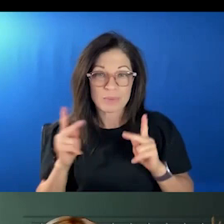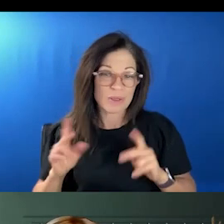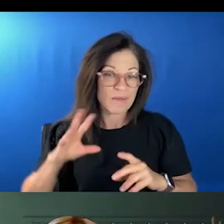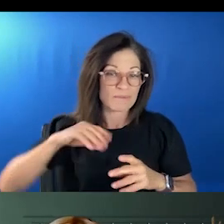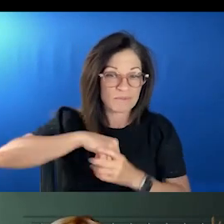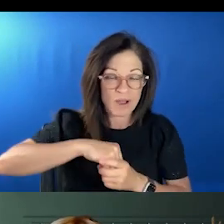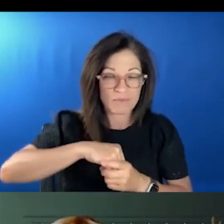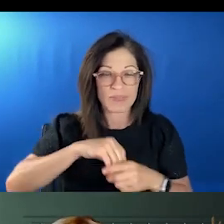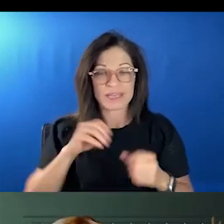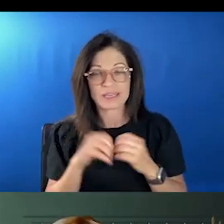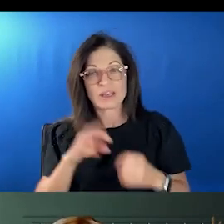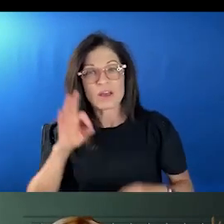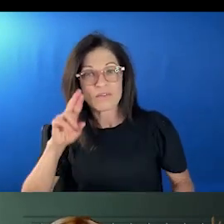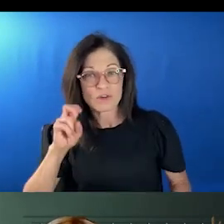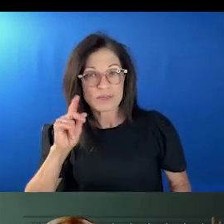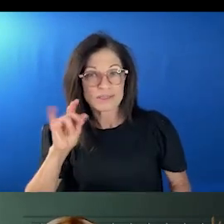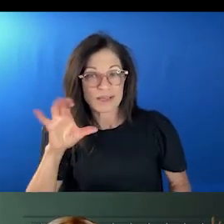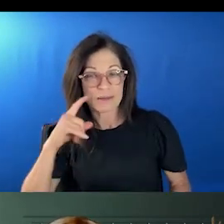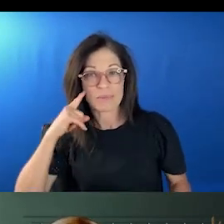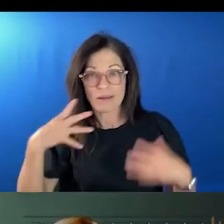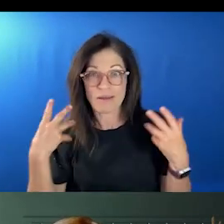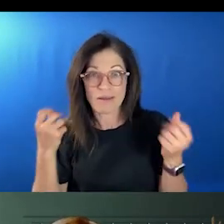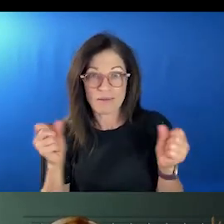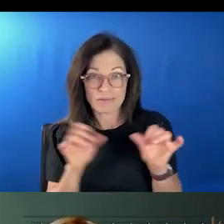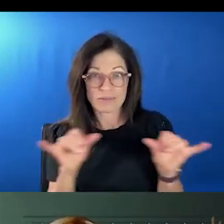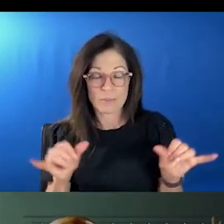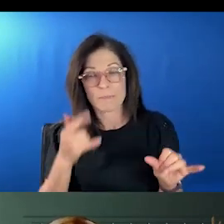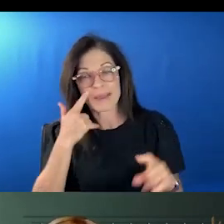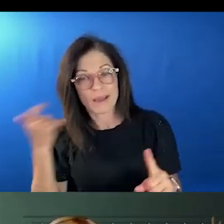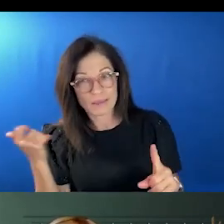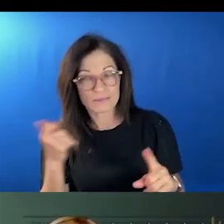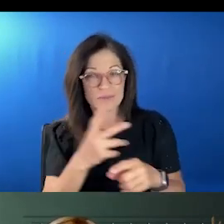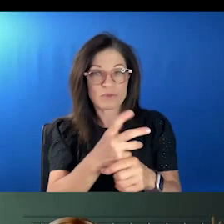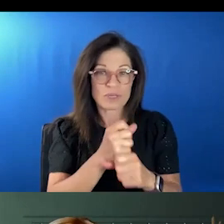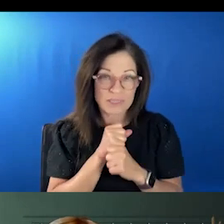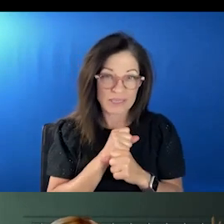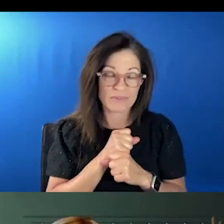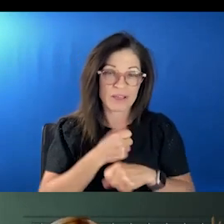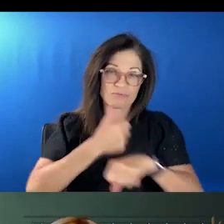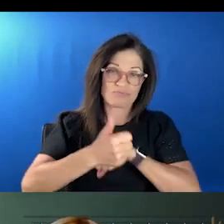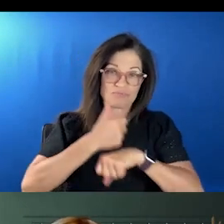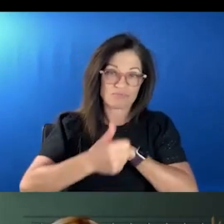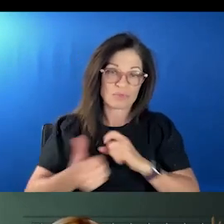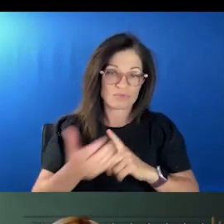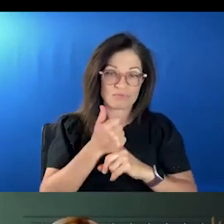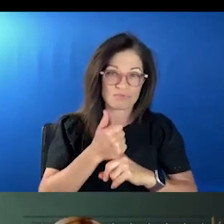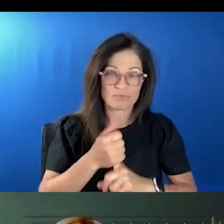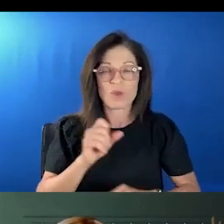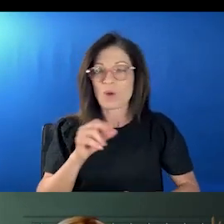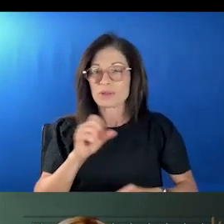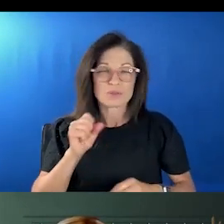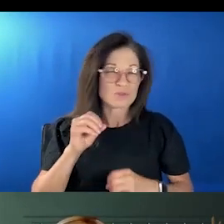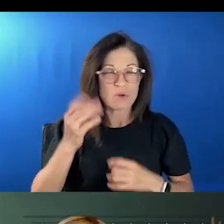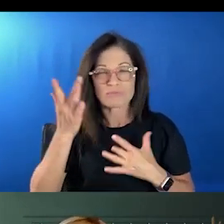our forensic mental health system as a result of receiving charges and being so ill that they're